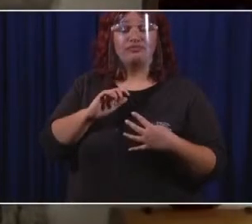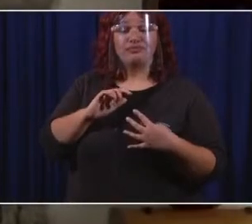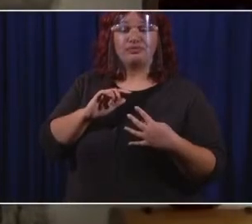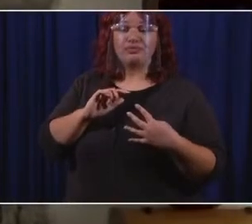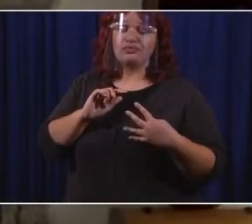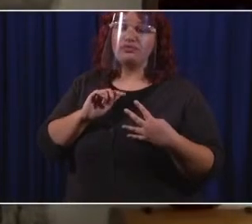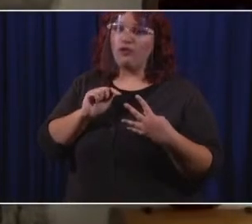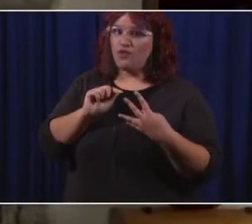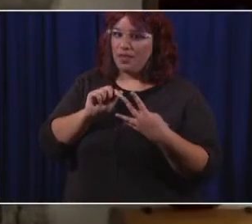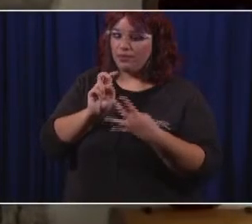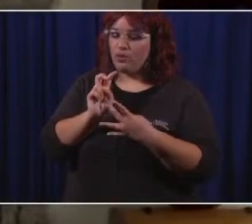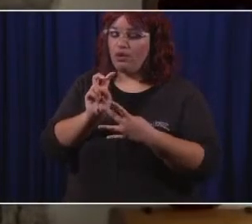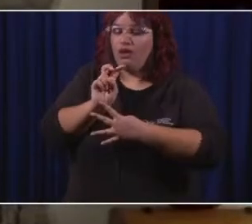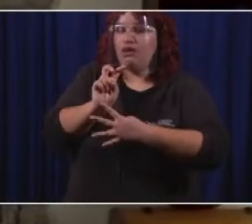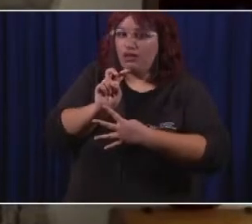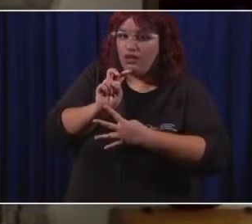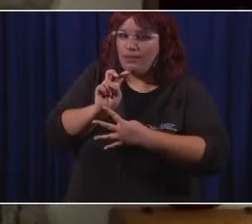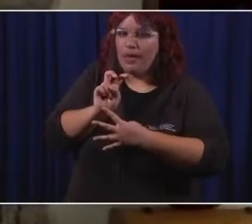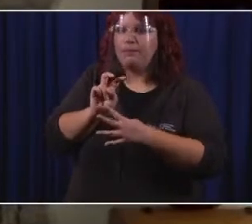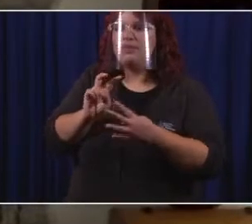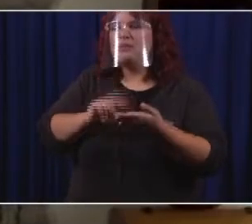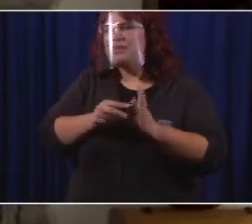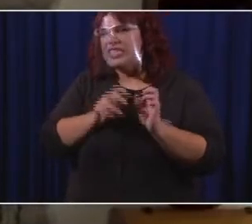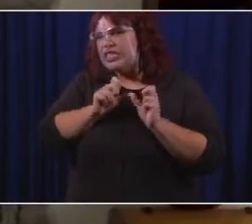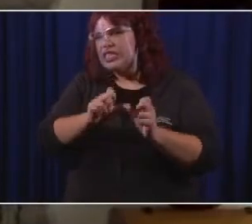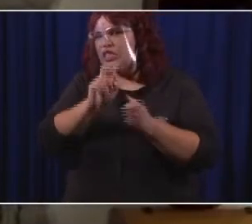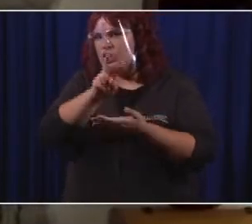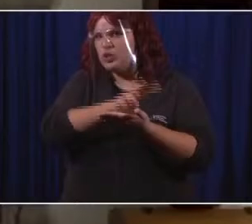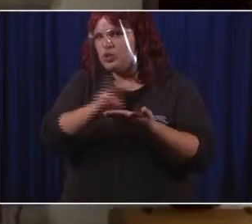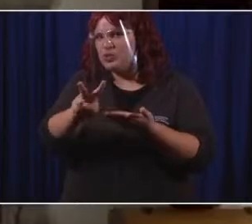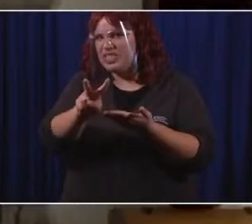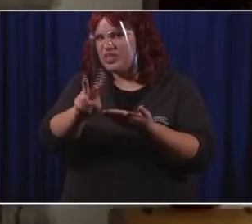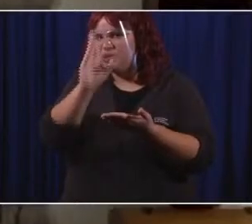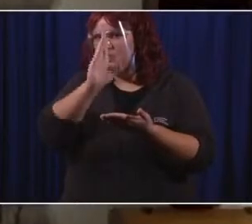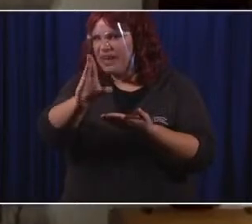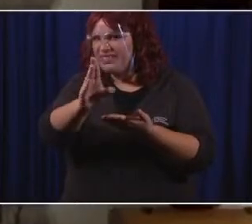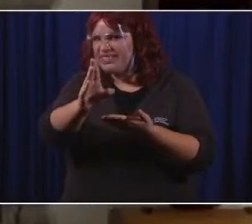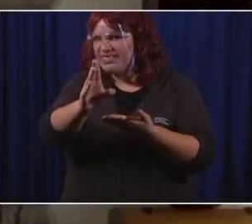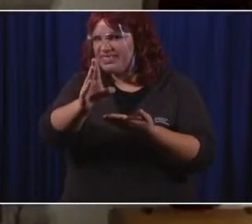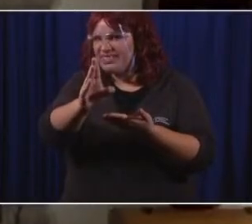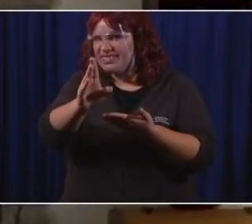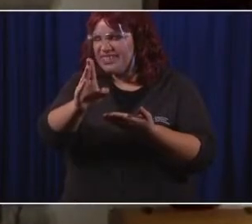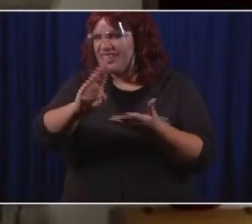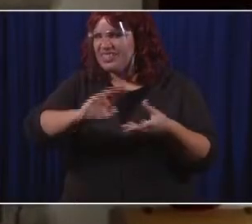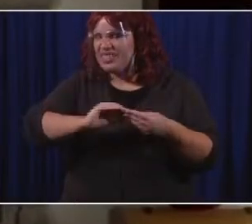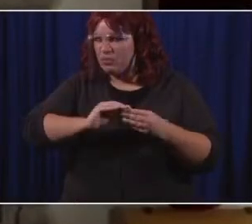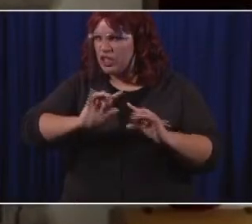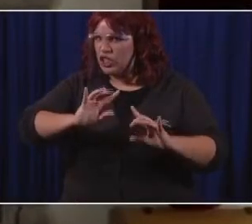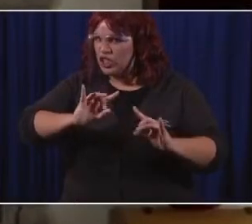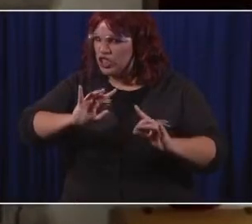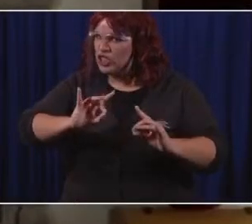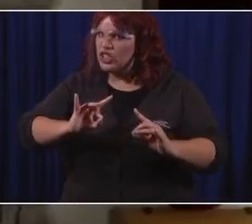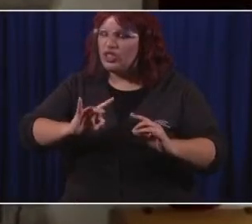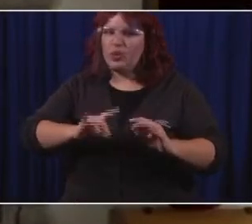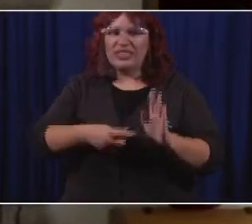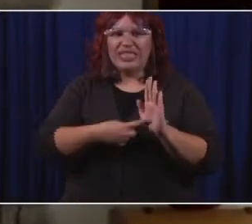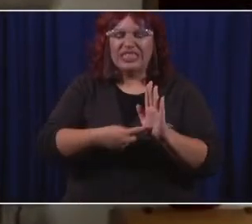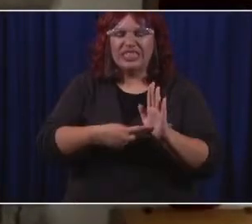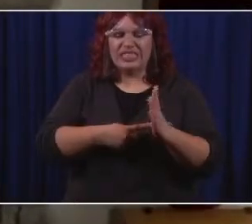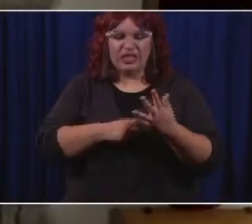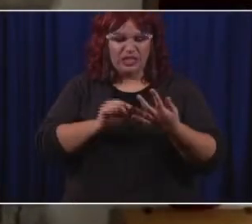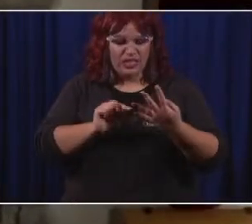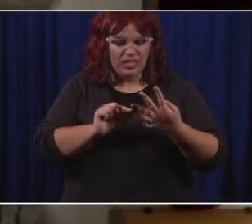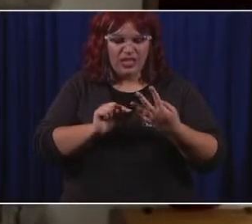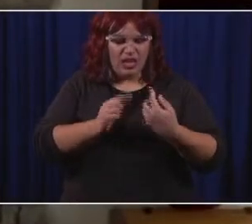got to see the increase continue to go for that last week. So they've got to do it 2 weeks in a row. They've got to have that growth, that significant growth for 2 straight